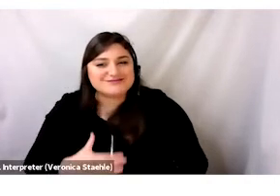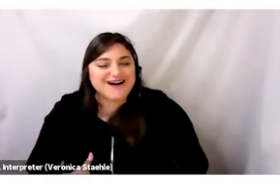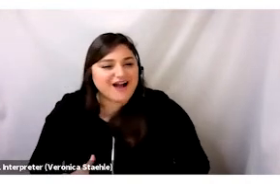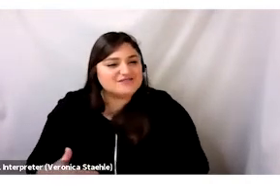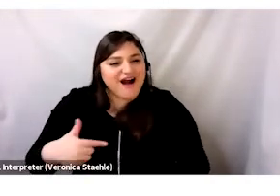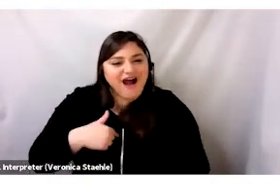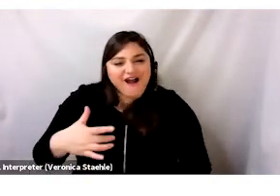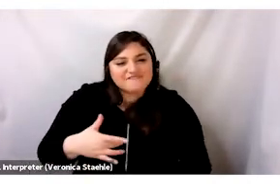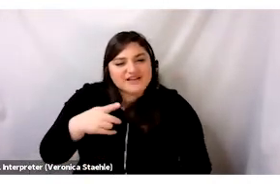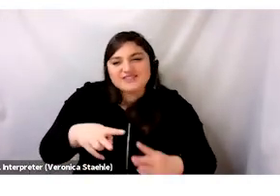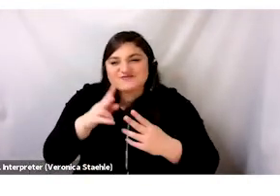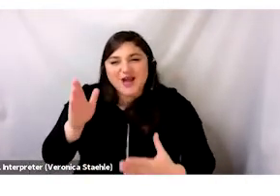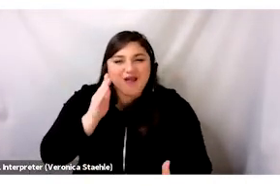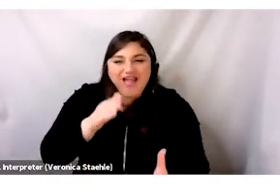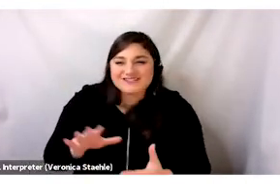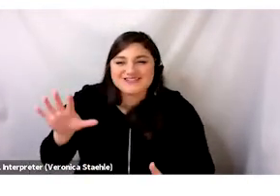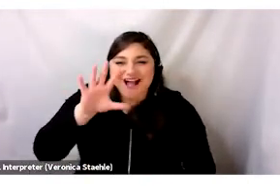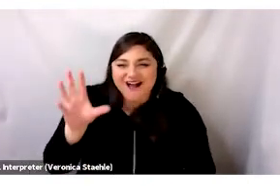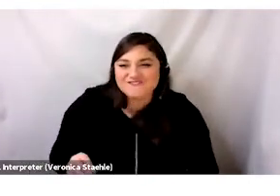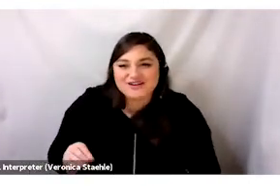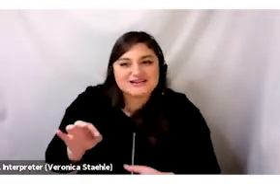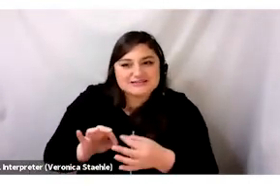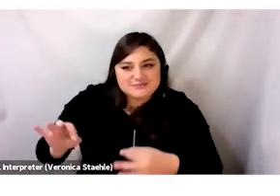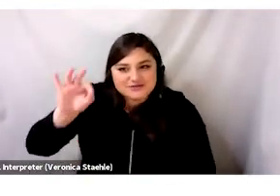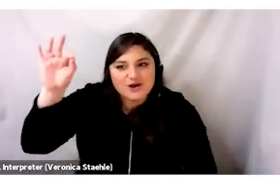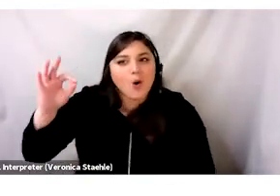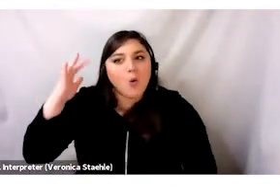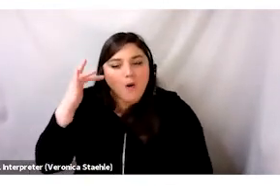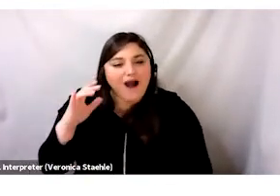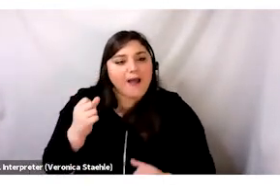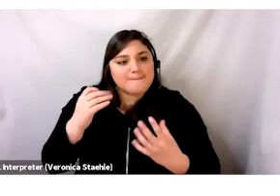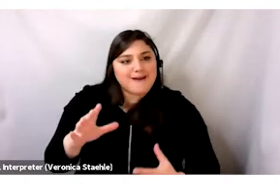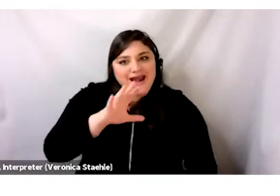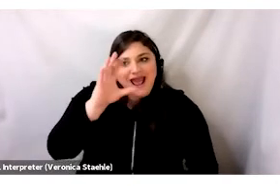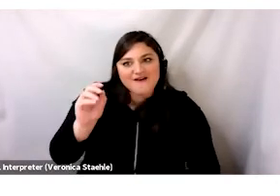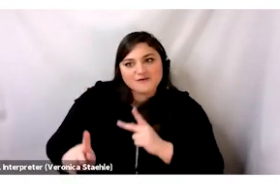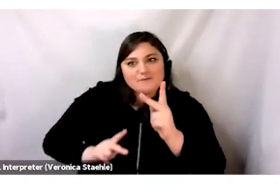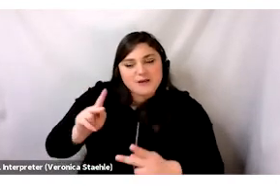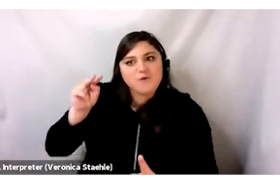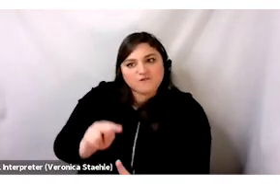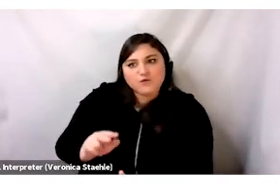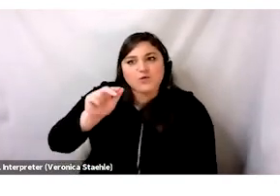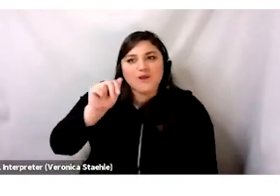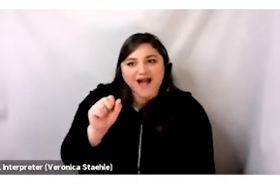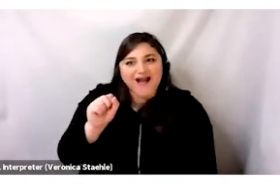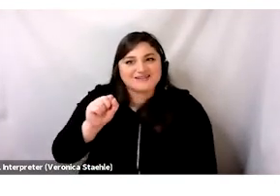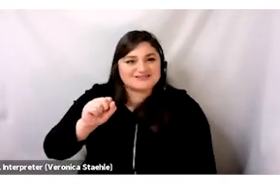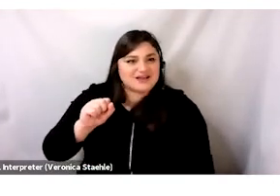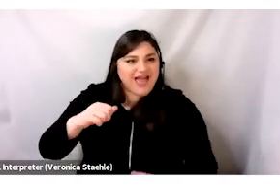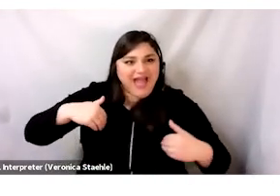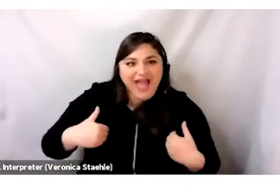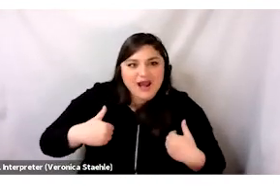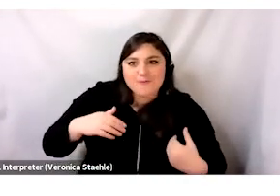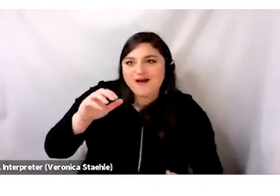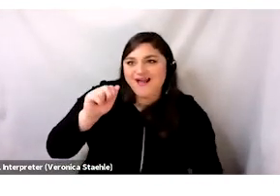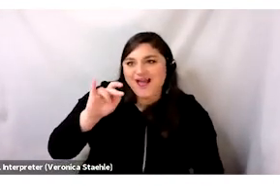desires? I find this to be anti African spirituality, considering our ancestors were viewed as animalistic for their